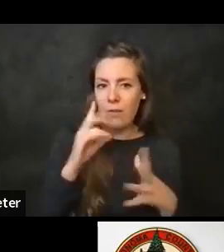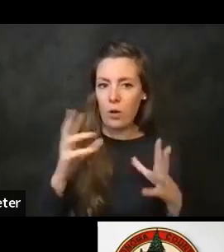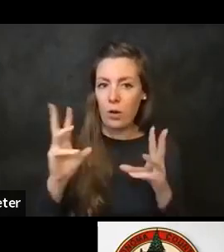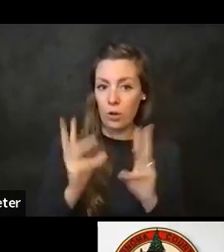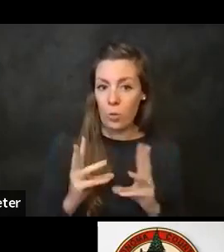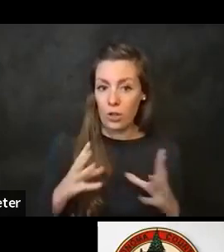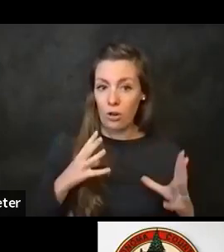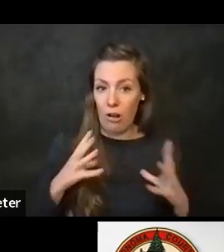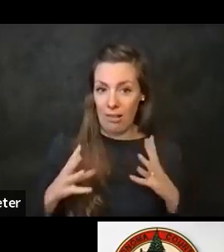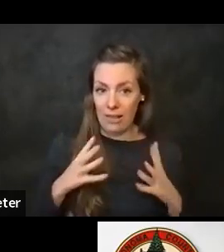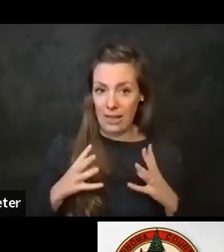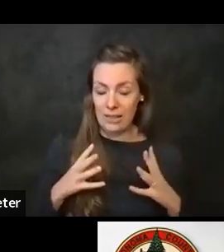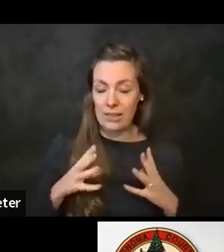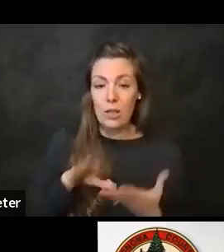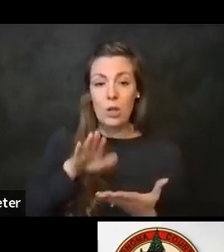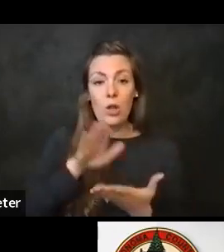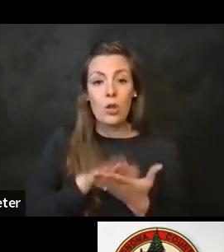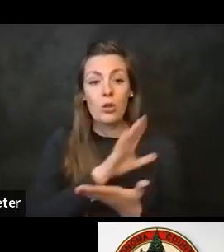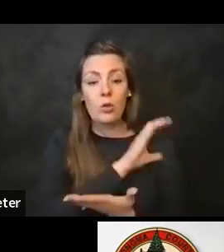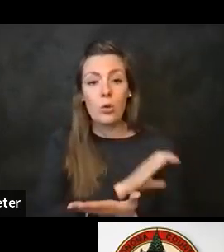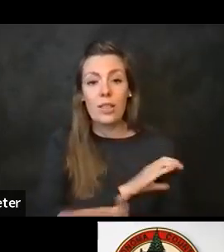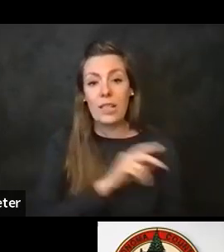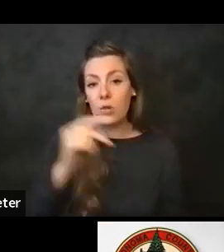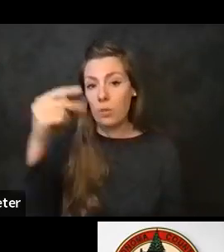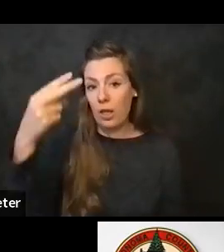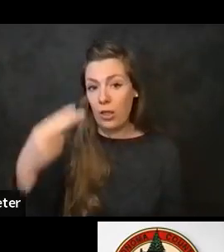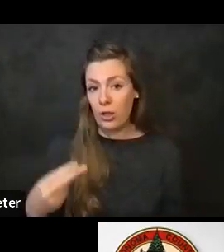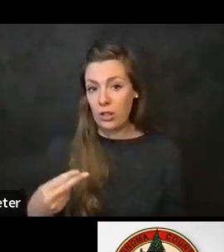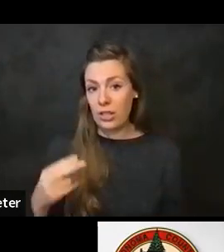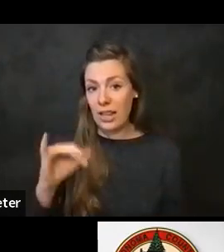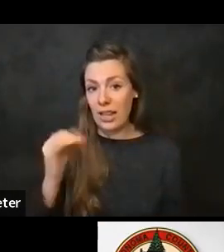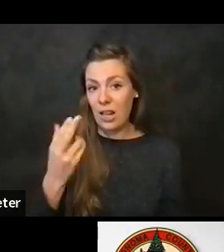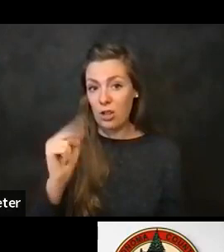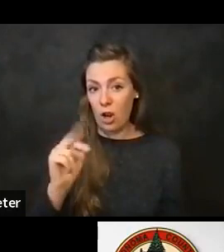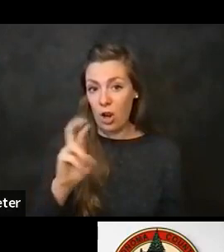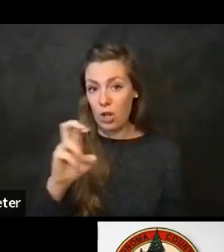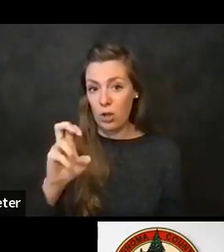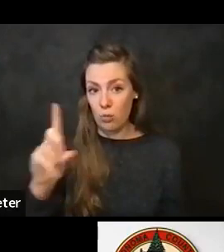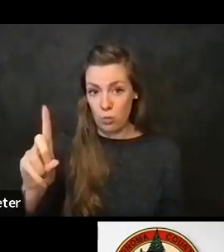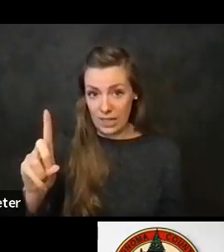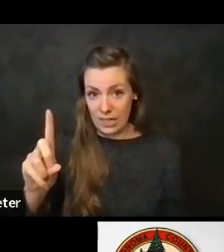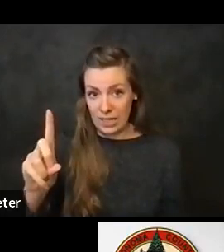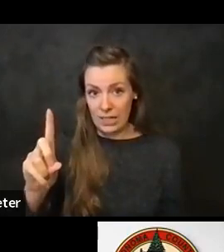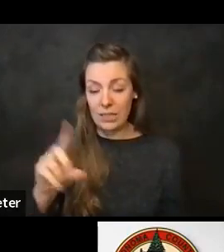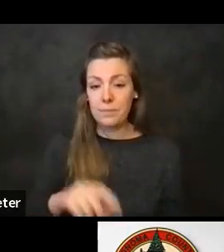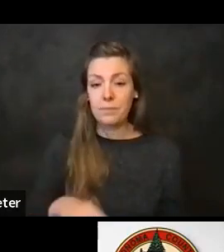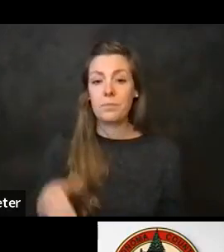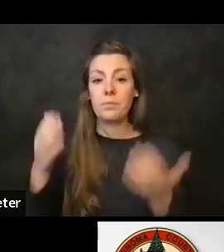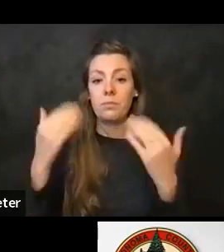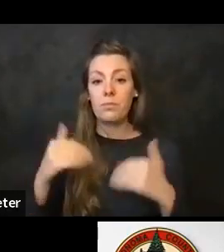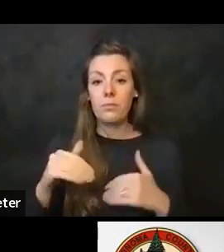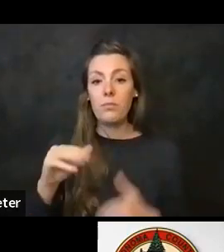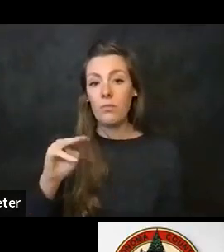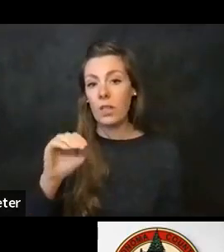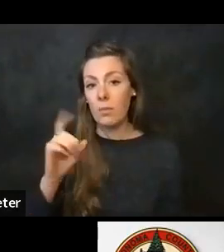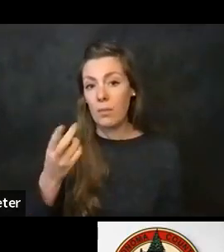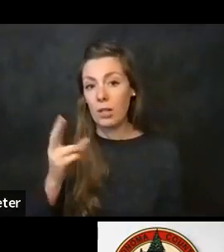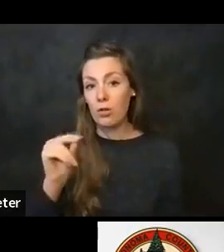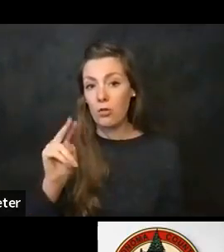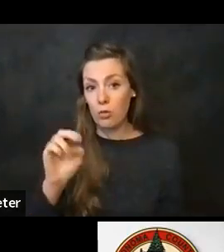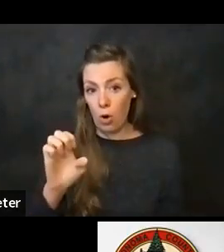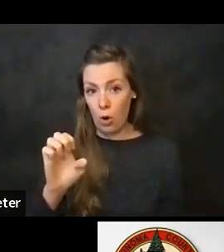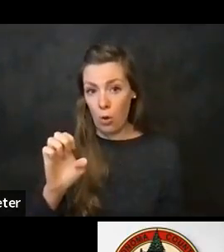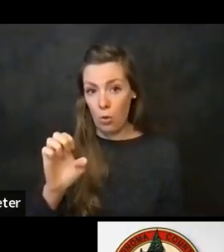holidays. School clinics will be held on Thursday at John Reed Elementary School in Rohnert Park, Madrone Elementary School